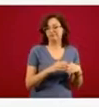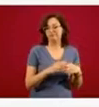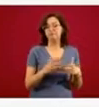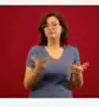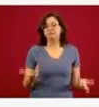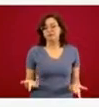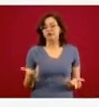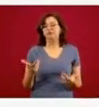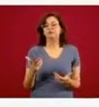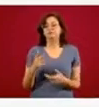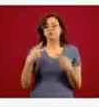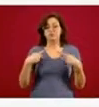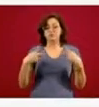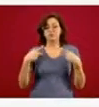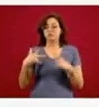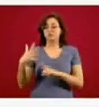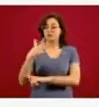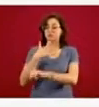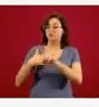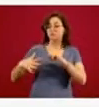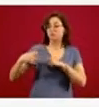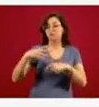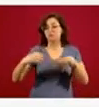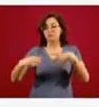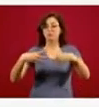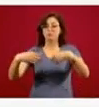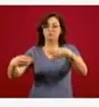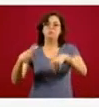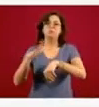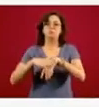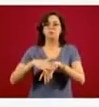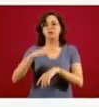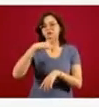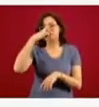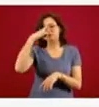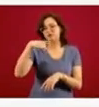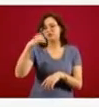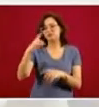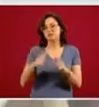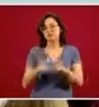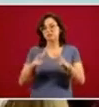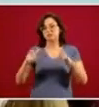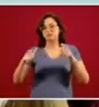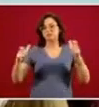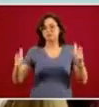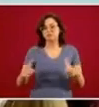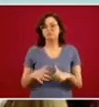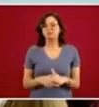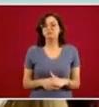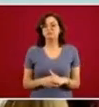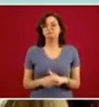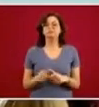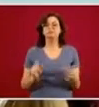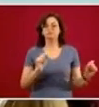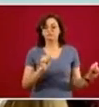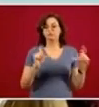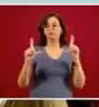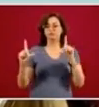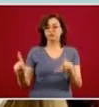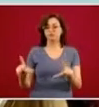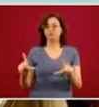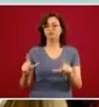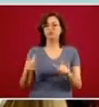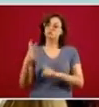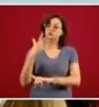cases, especially if these people are concentrated in one same geographical location, which is the case for